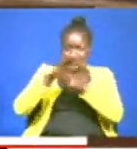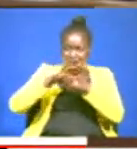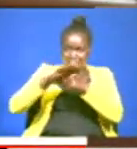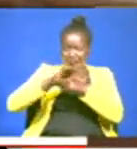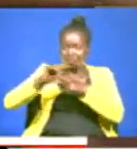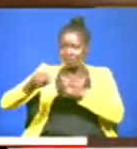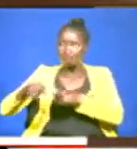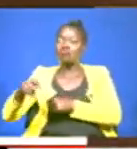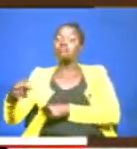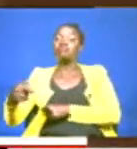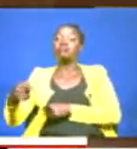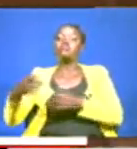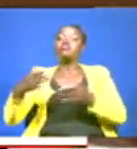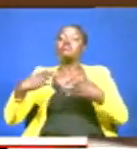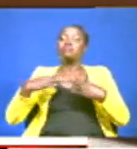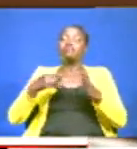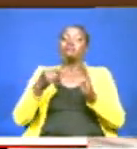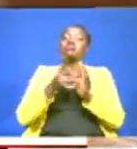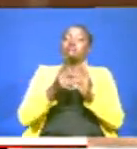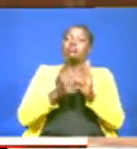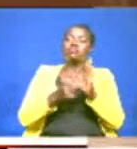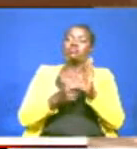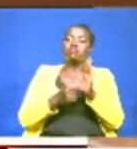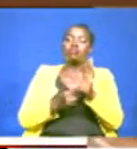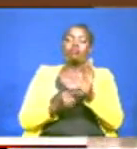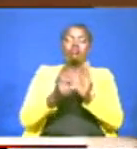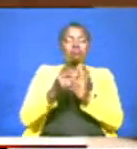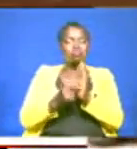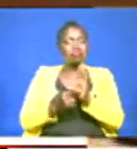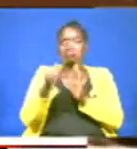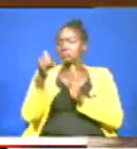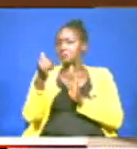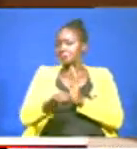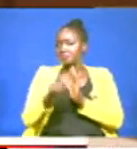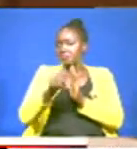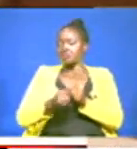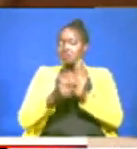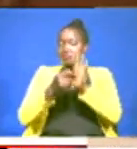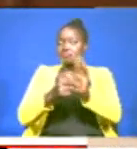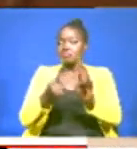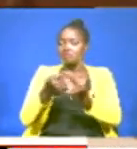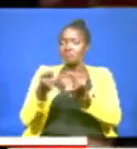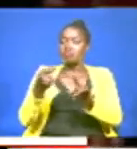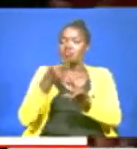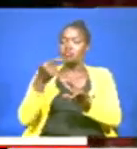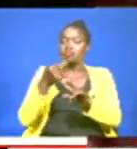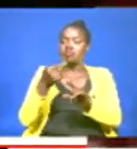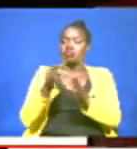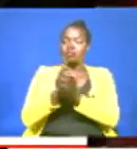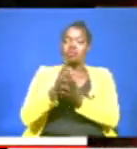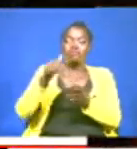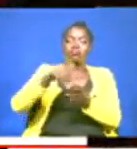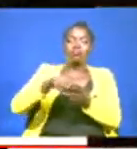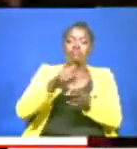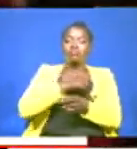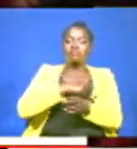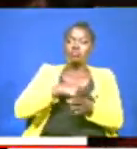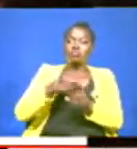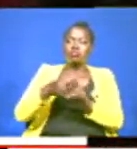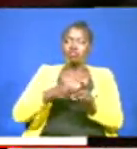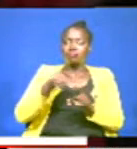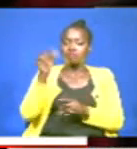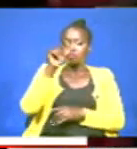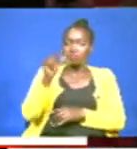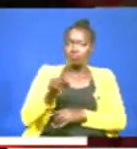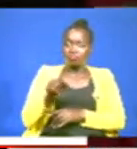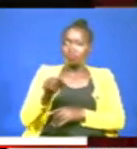thousands. Details of a guest list have not been released, but the Vatican has said that it will include delegations from Italy and